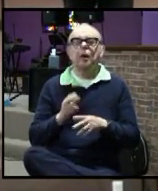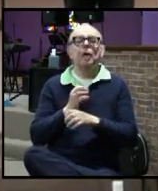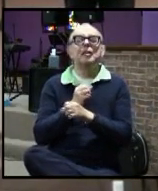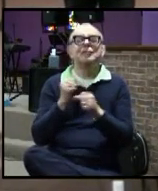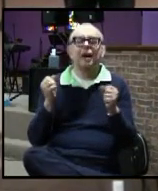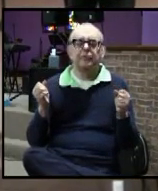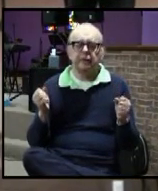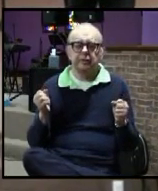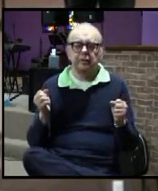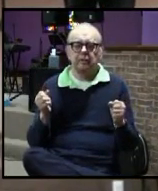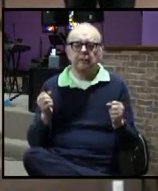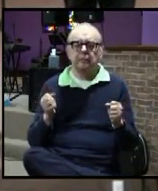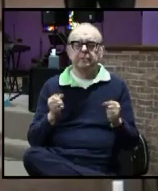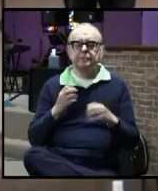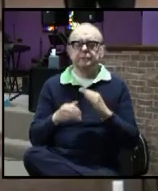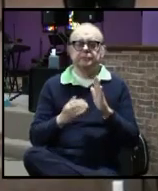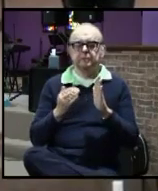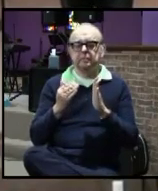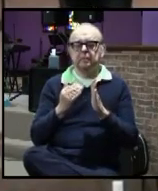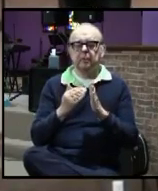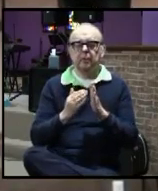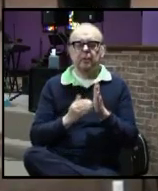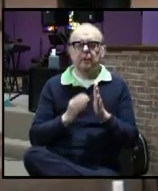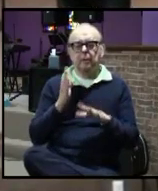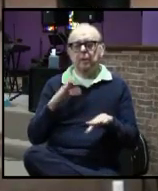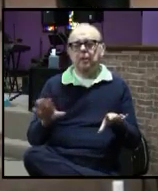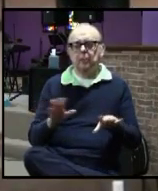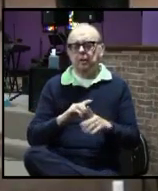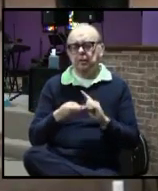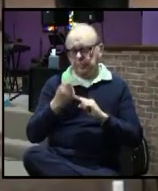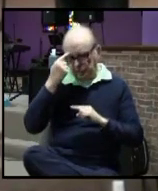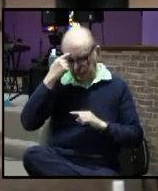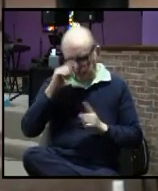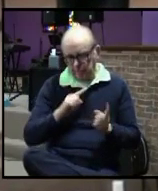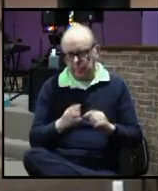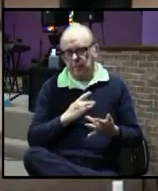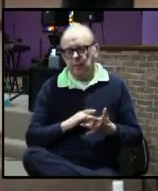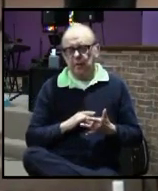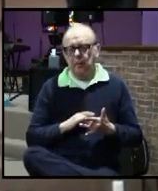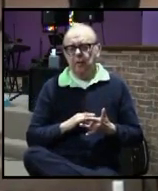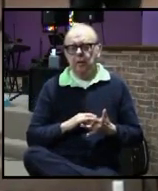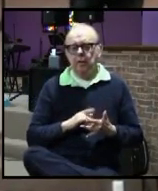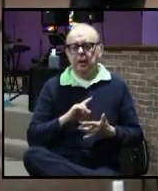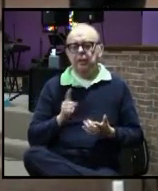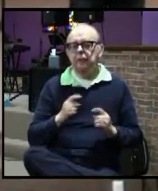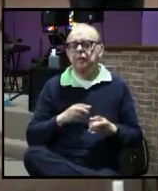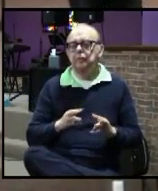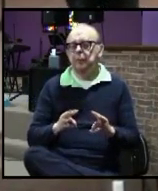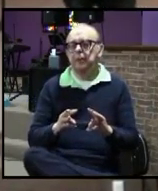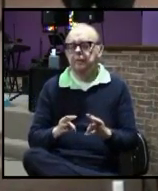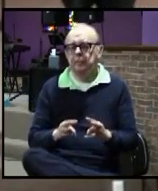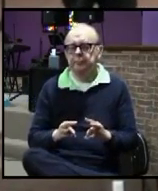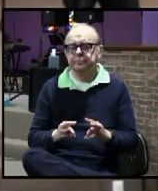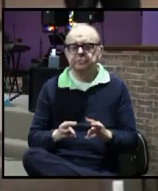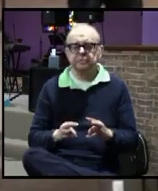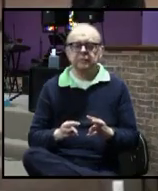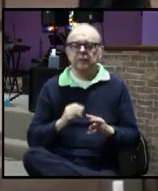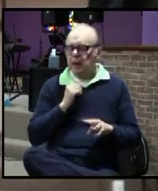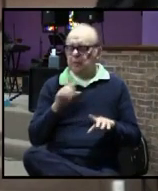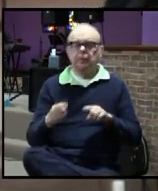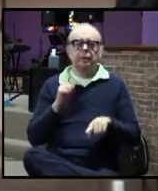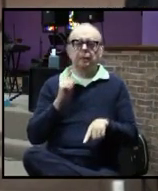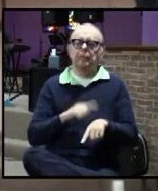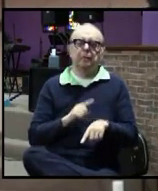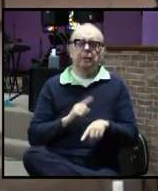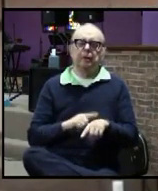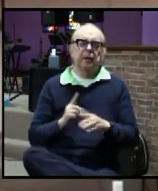salvation. And at the end of this message, I'm going to give you an opportunity to do that, to change your mind, to change your heart, and to change your direction. But this isn't something we just